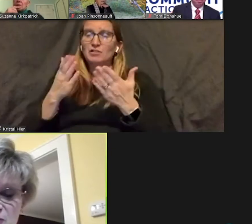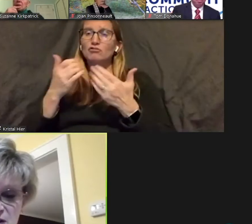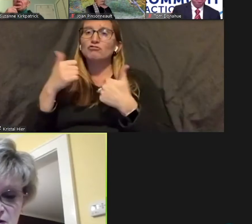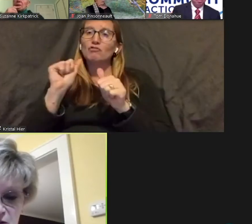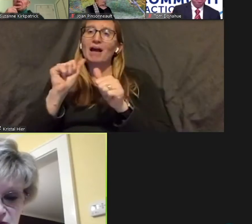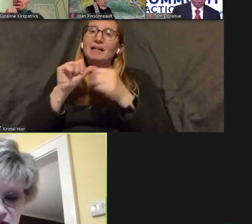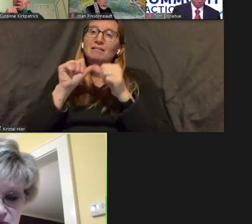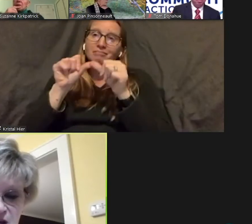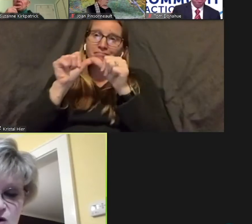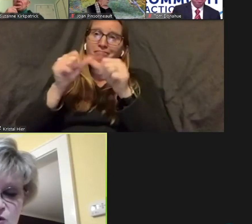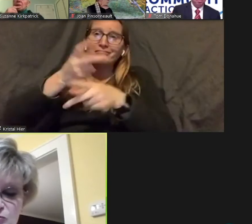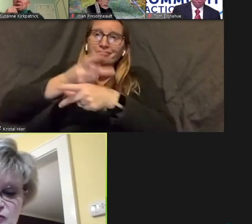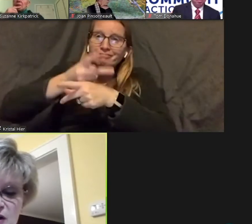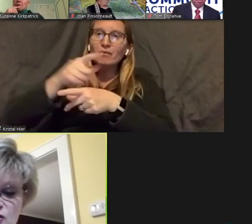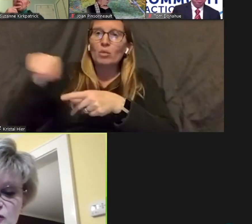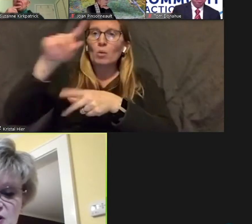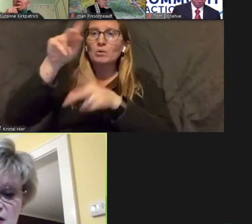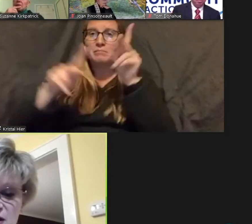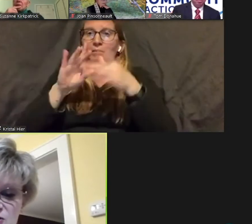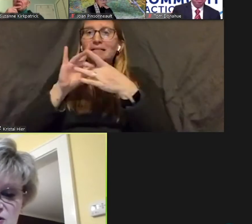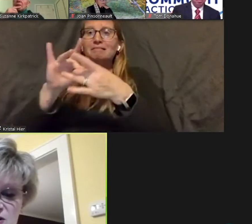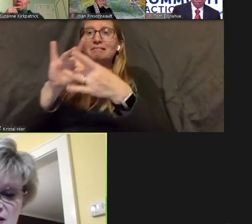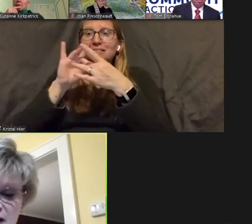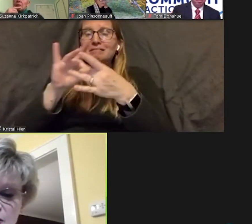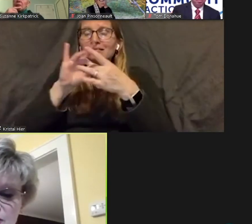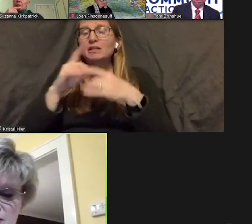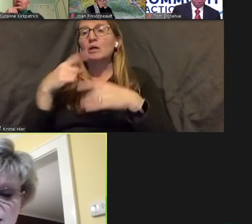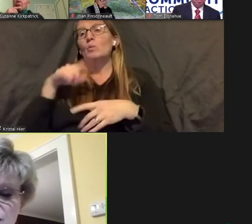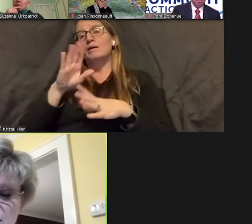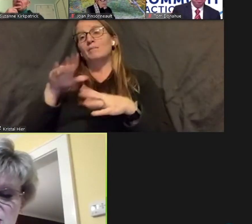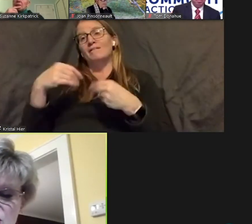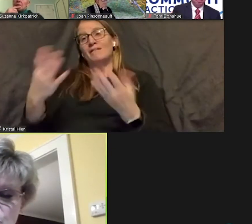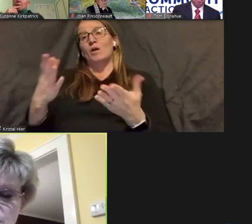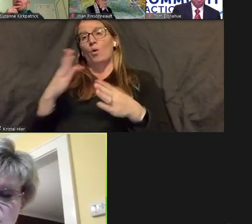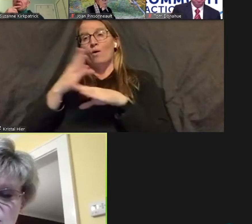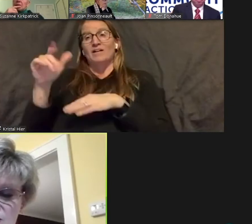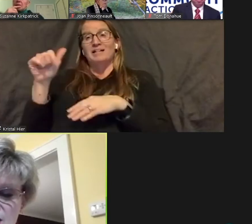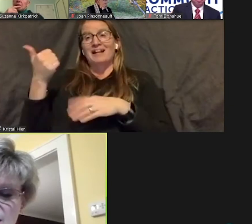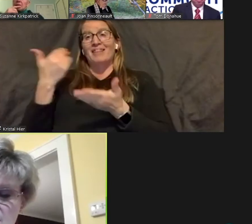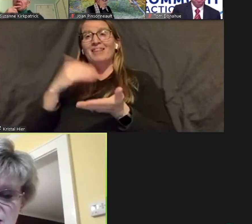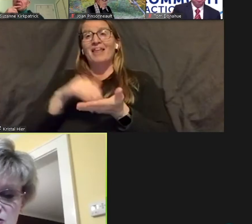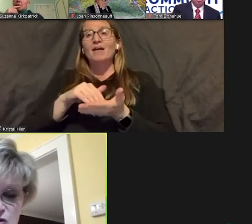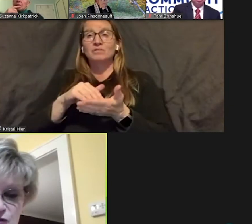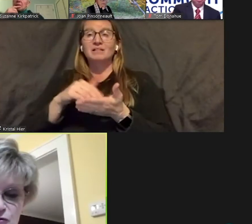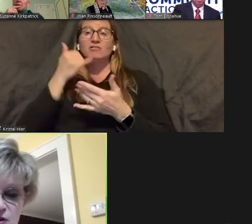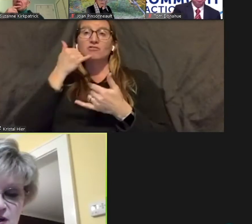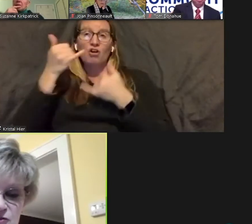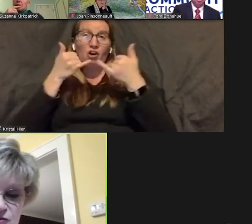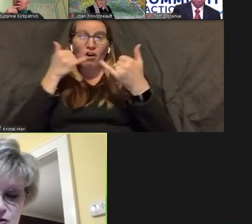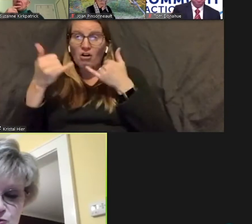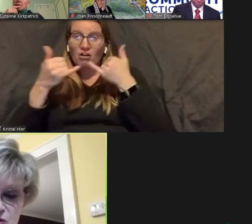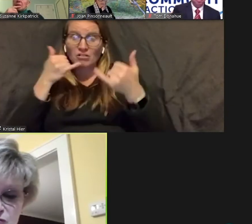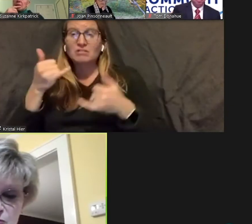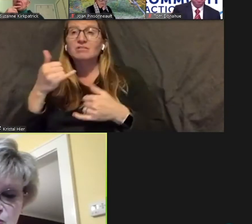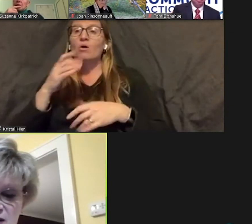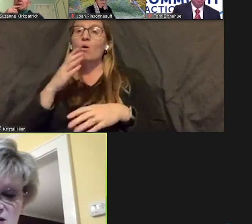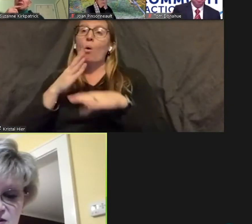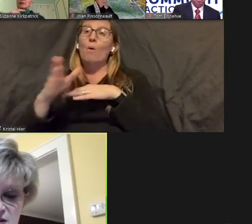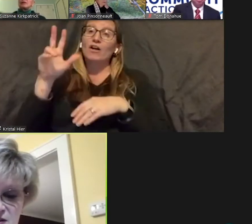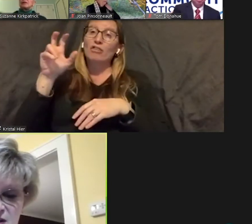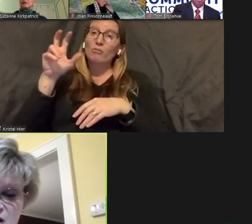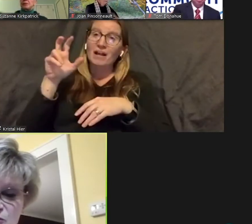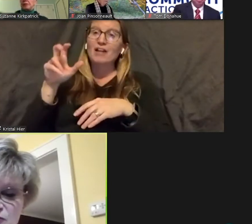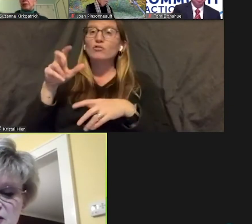members and their family caregivers. We have provided over 10,000 telehealth and telephonic support calls, conducted over 300 virtual and